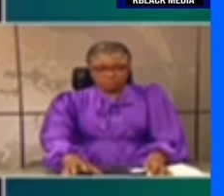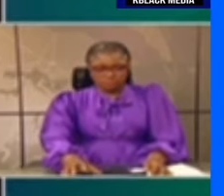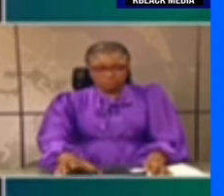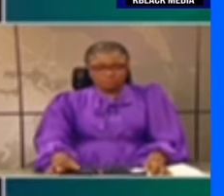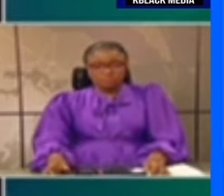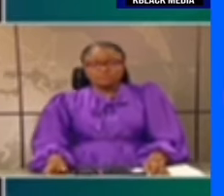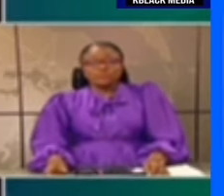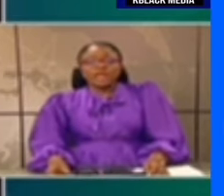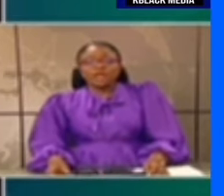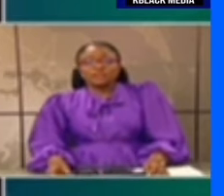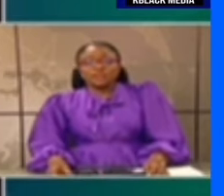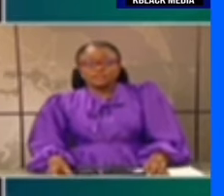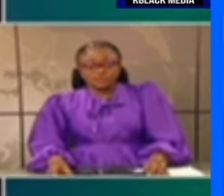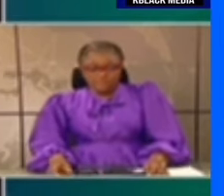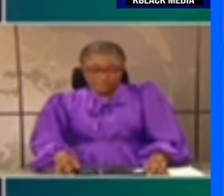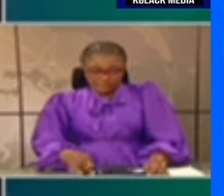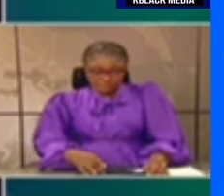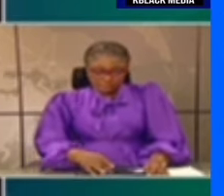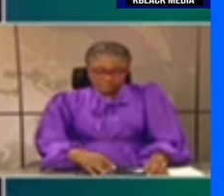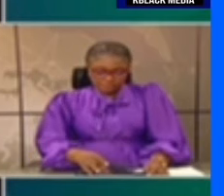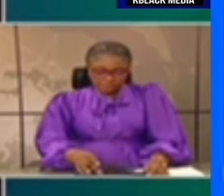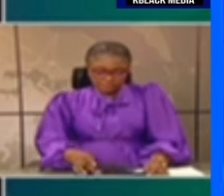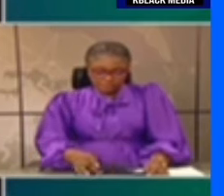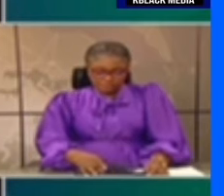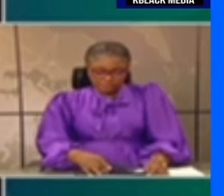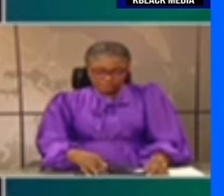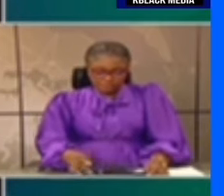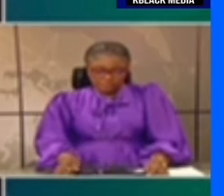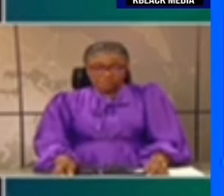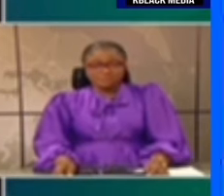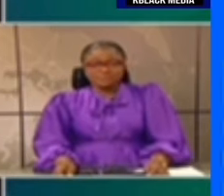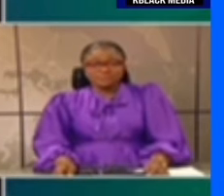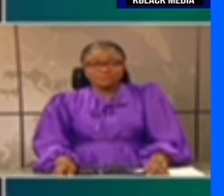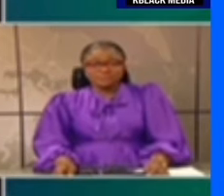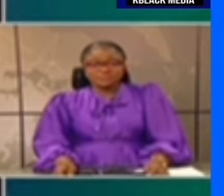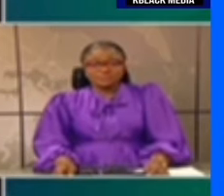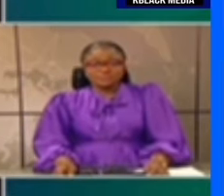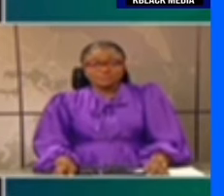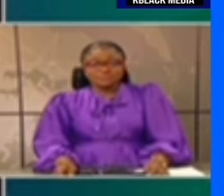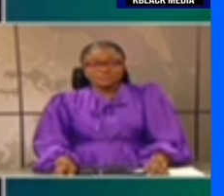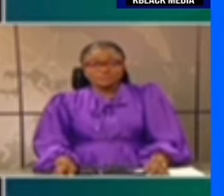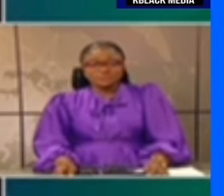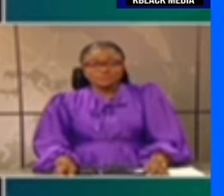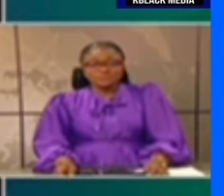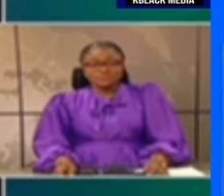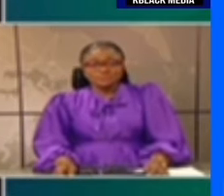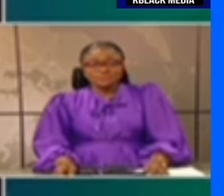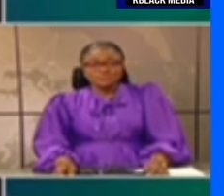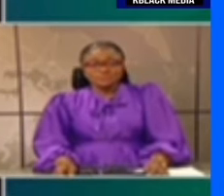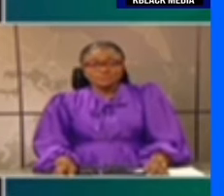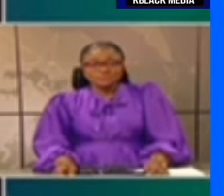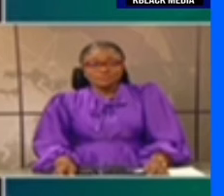But our wife, Mammy Nawasi, our husband, M. Smedasi, now Tom Kramer, who could